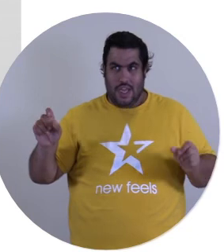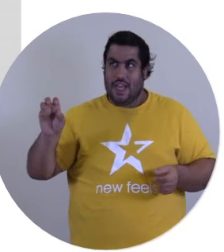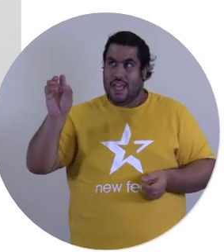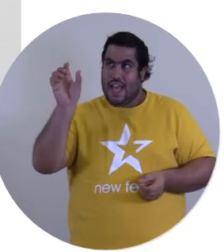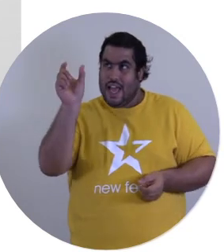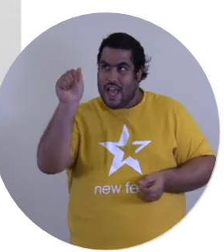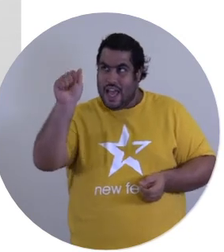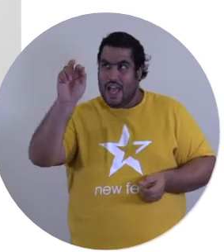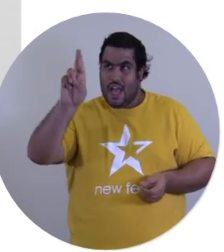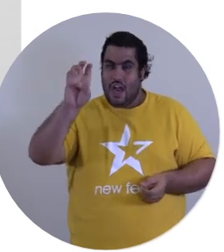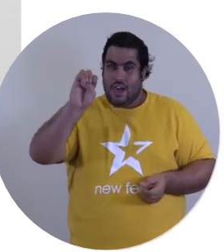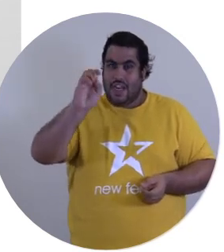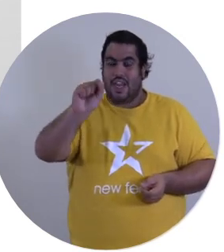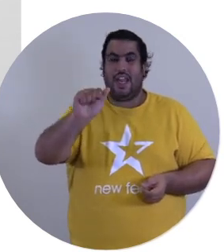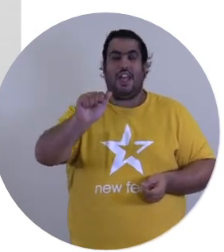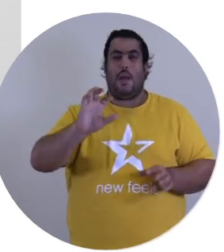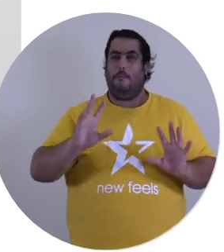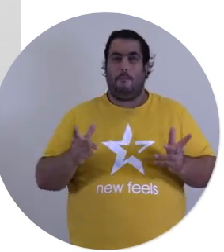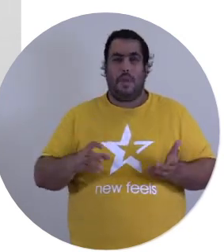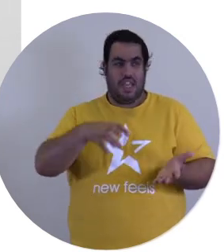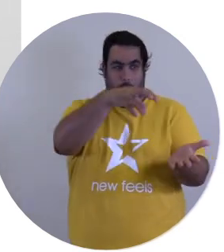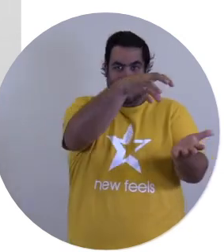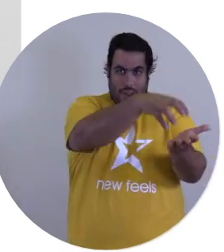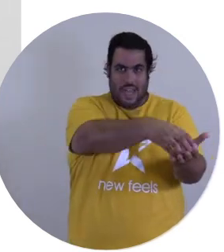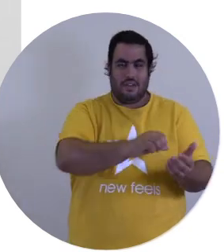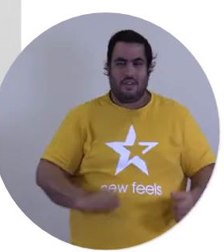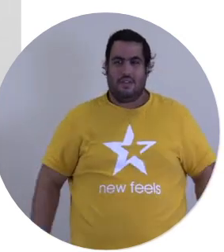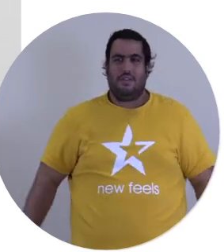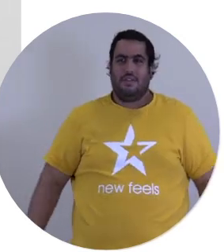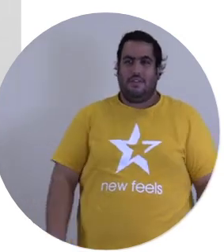peaceful. So the suitable answer would be rural.